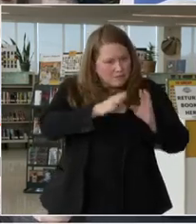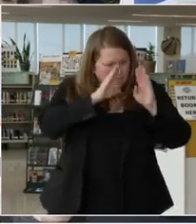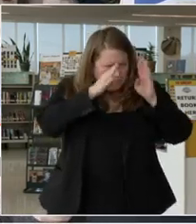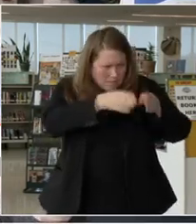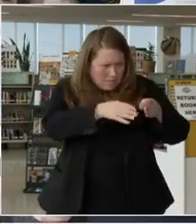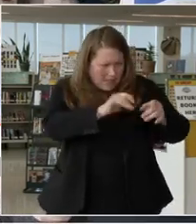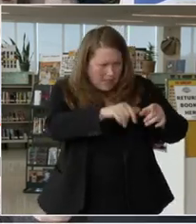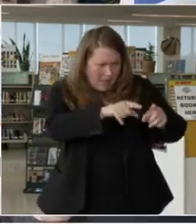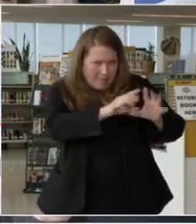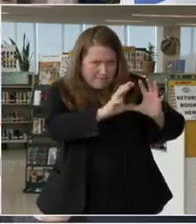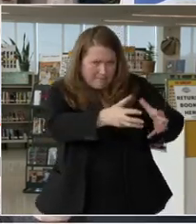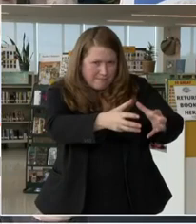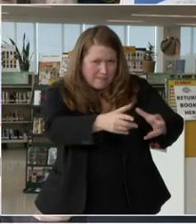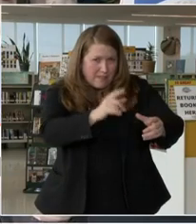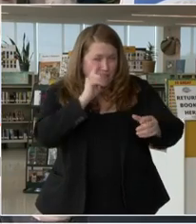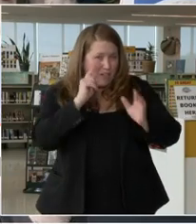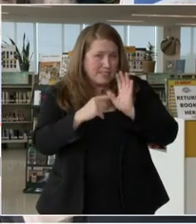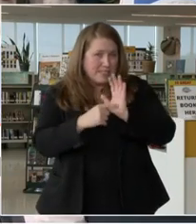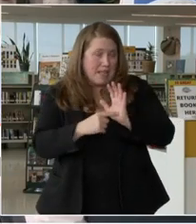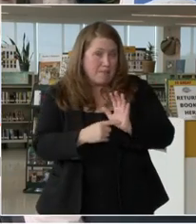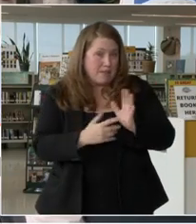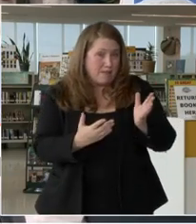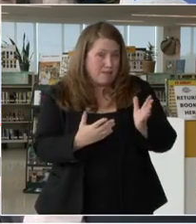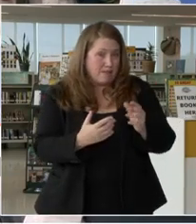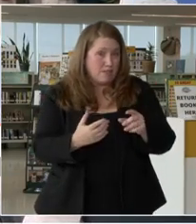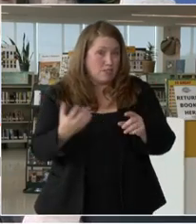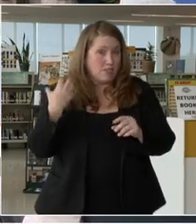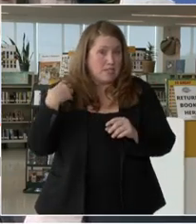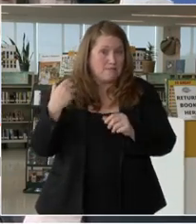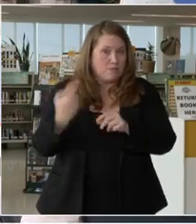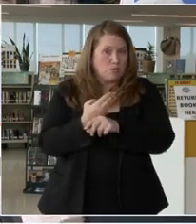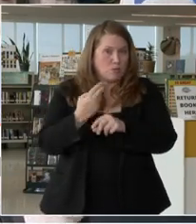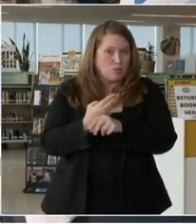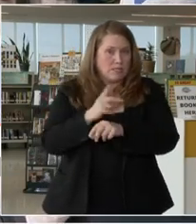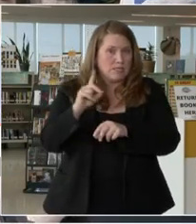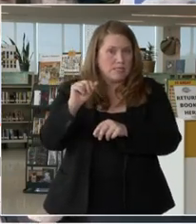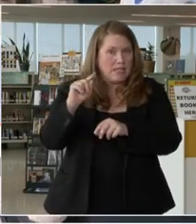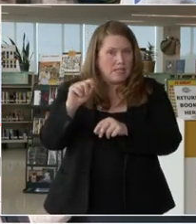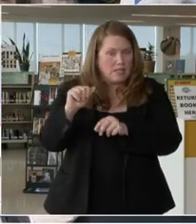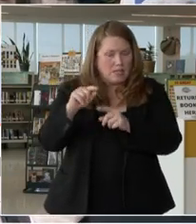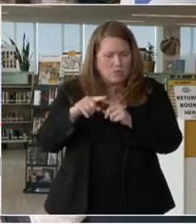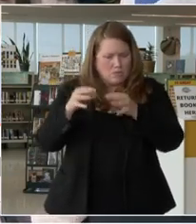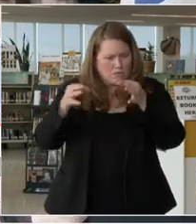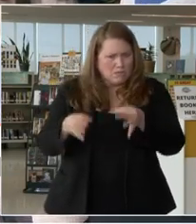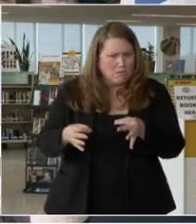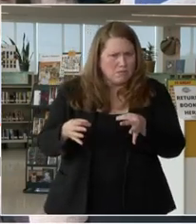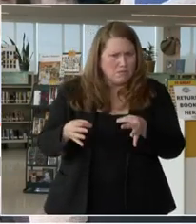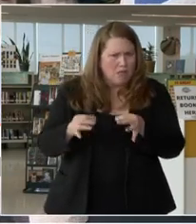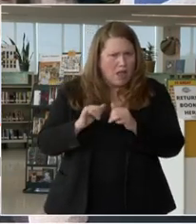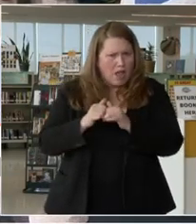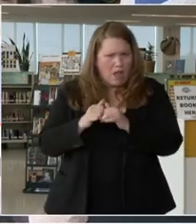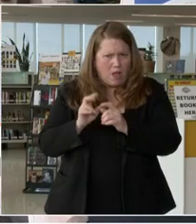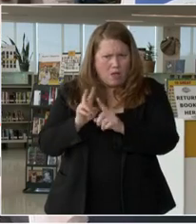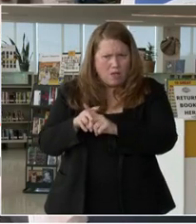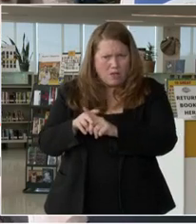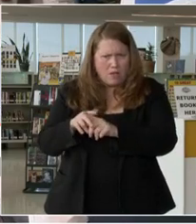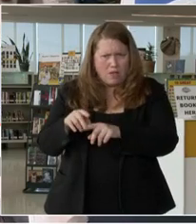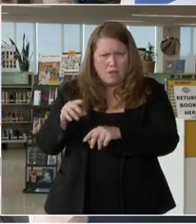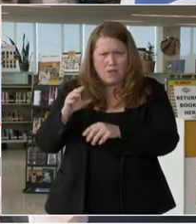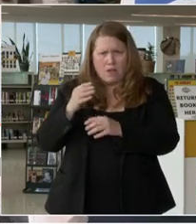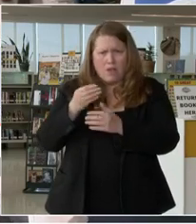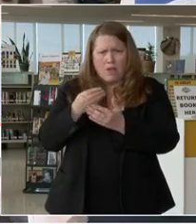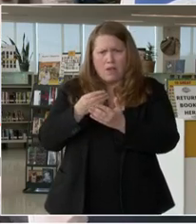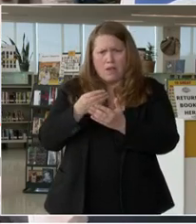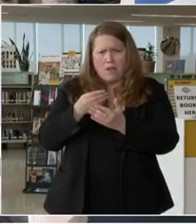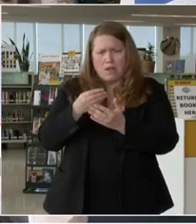we approach things. Like, for example, the chief uses data to decide how to deploy the Fall Crime Initiative. You asked me the